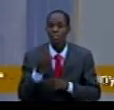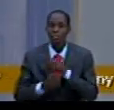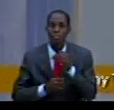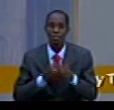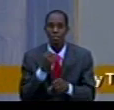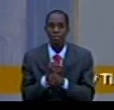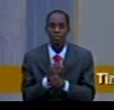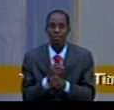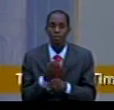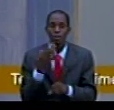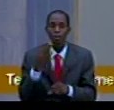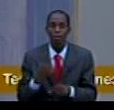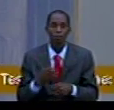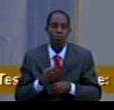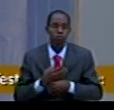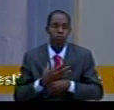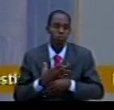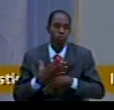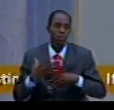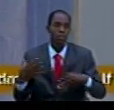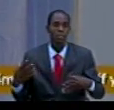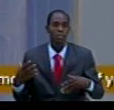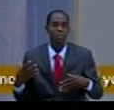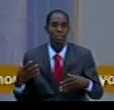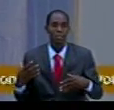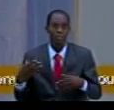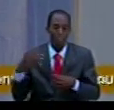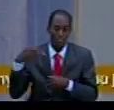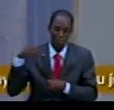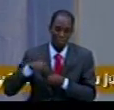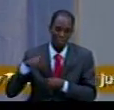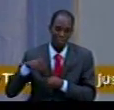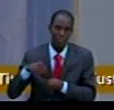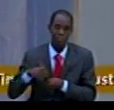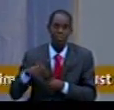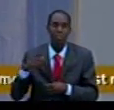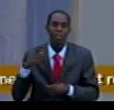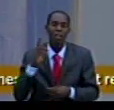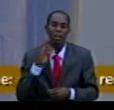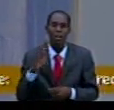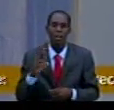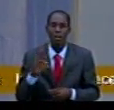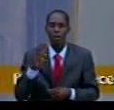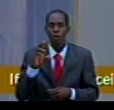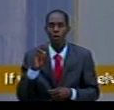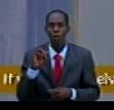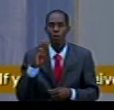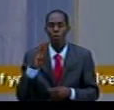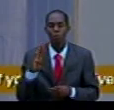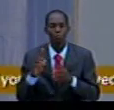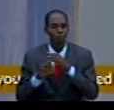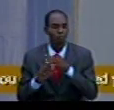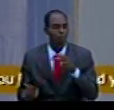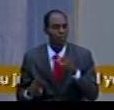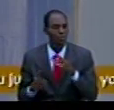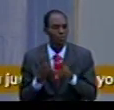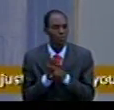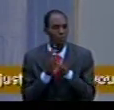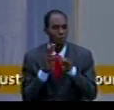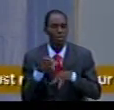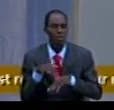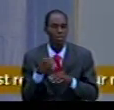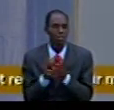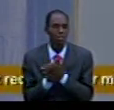Of swelling right inside the womb disappeared. Look at that. Put your